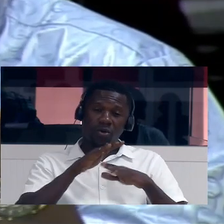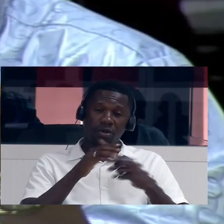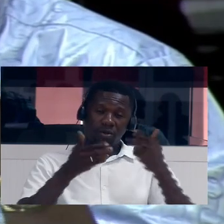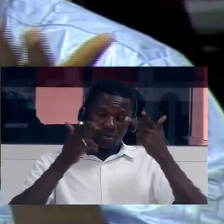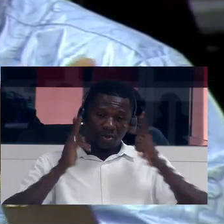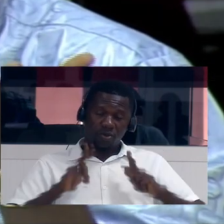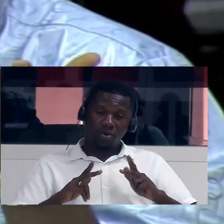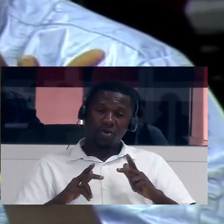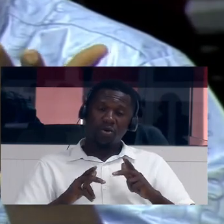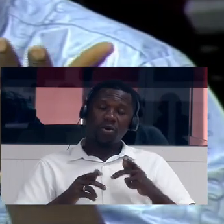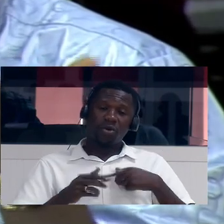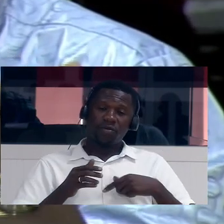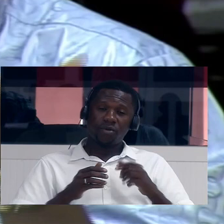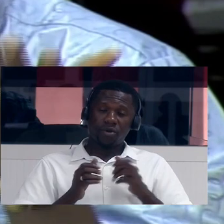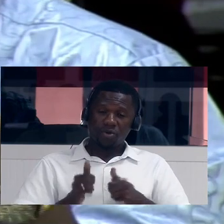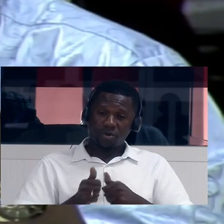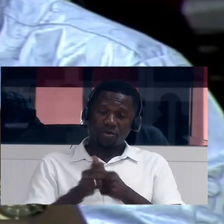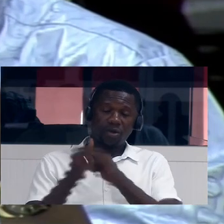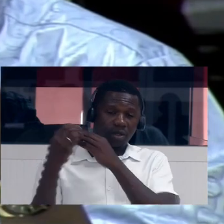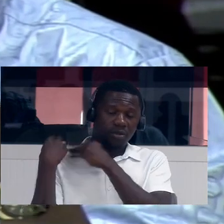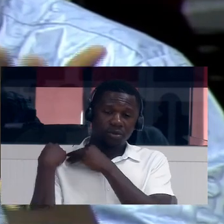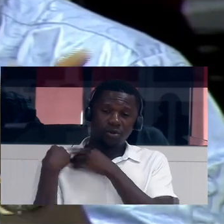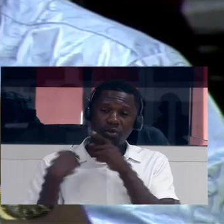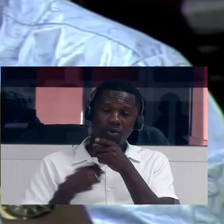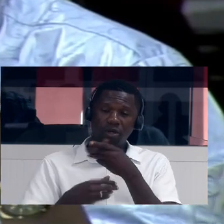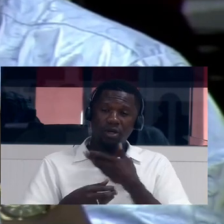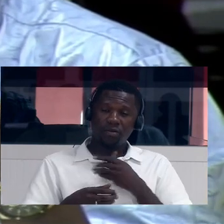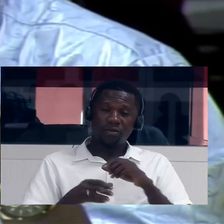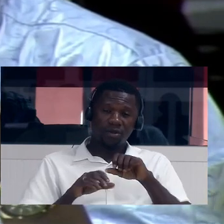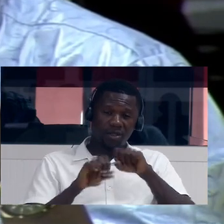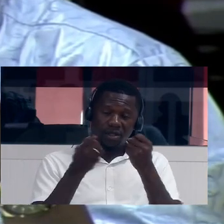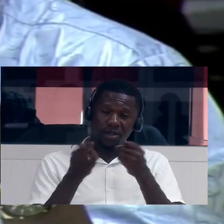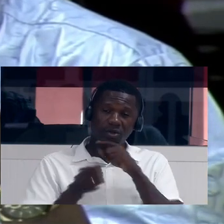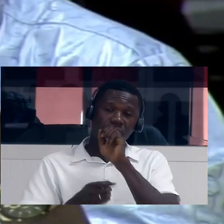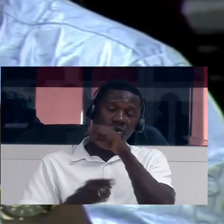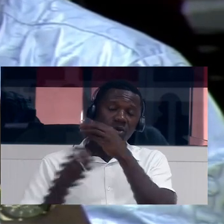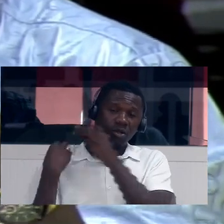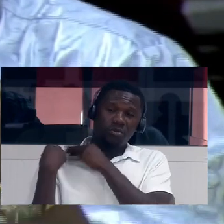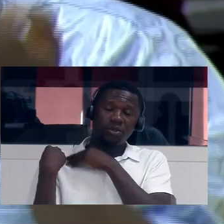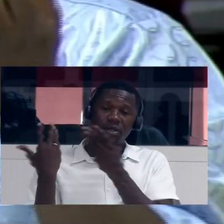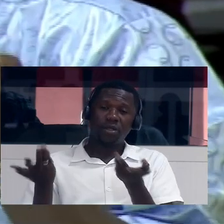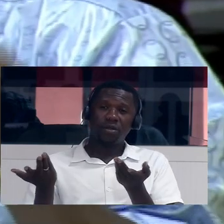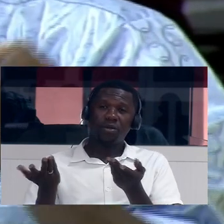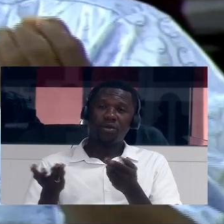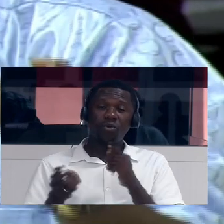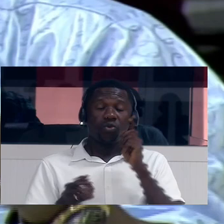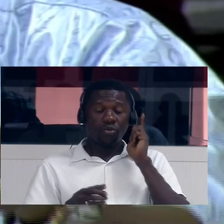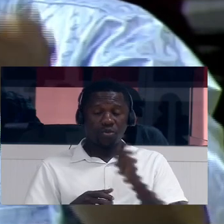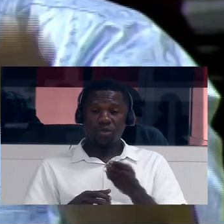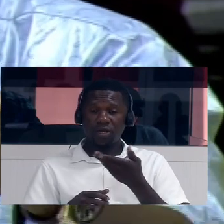command responsibility, you have in fact abrogated your responsibility? You ought to